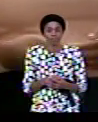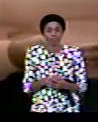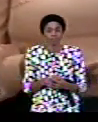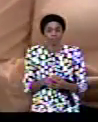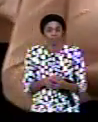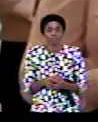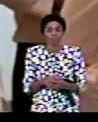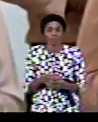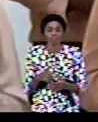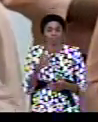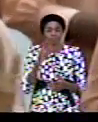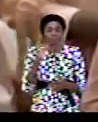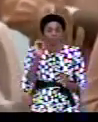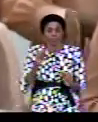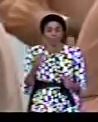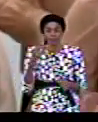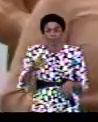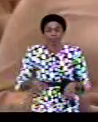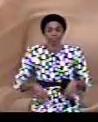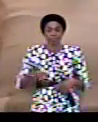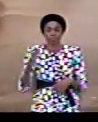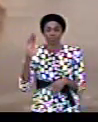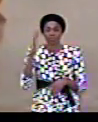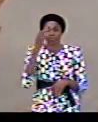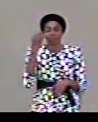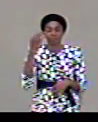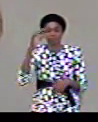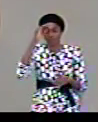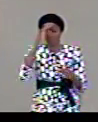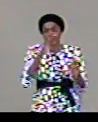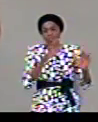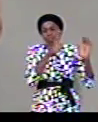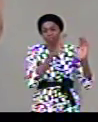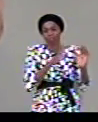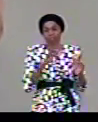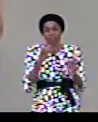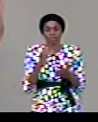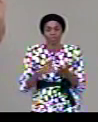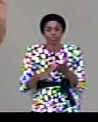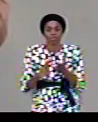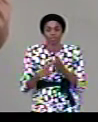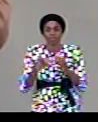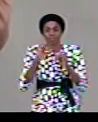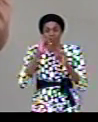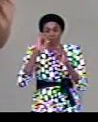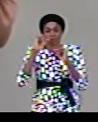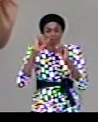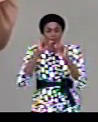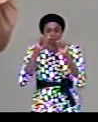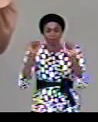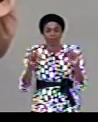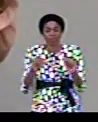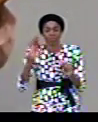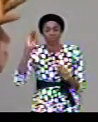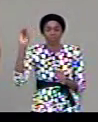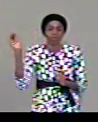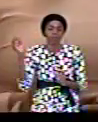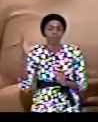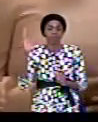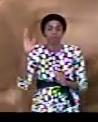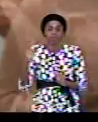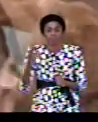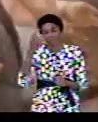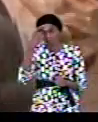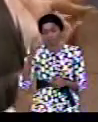place, you can leave a mirror of His mercy, our forgiven image of grace.